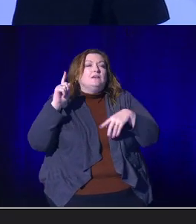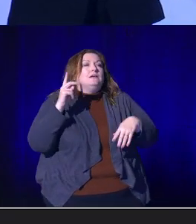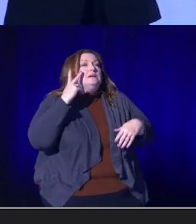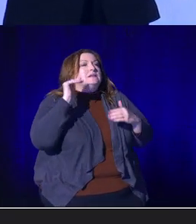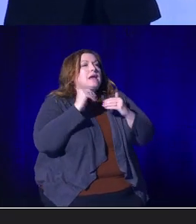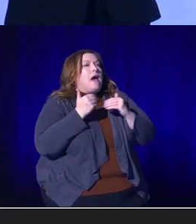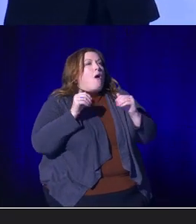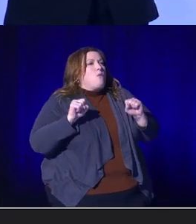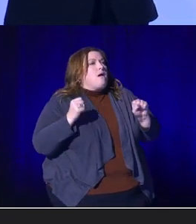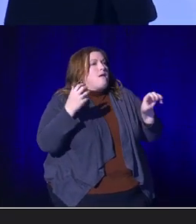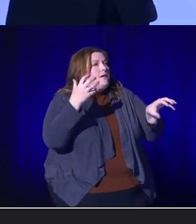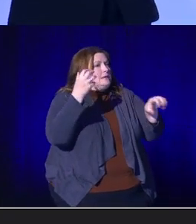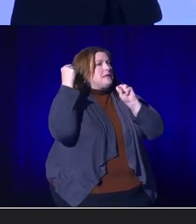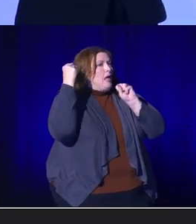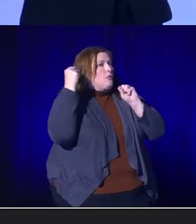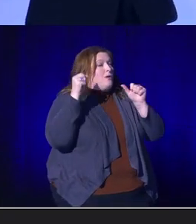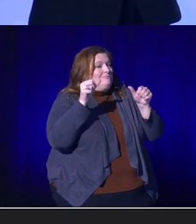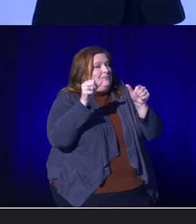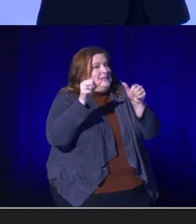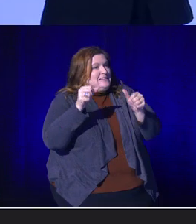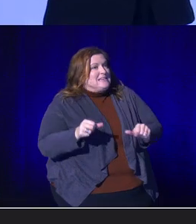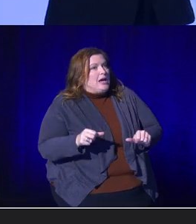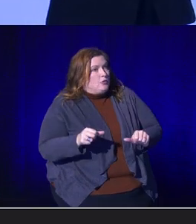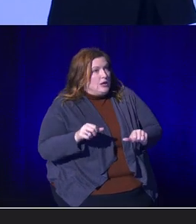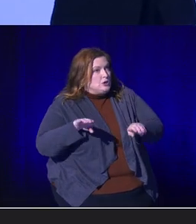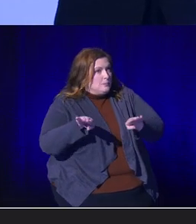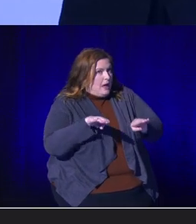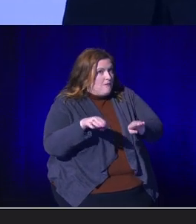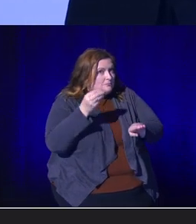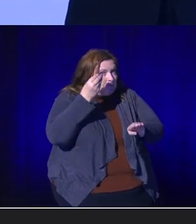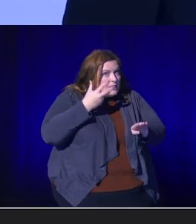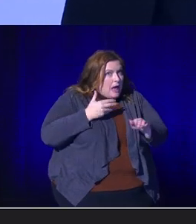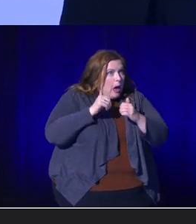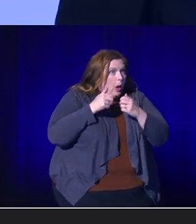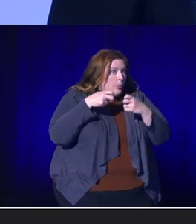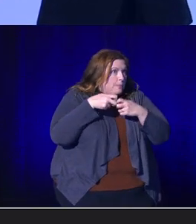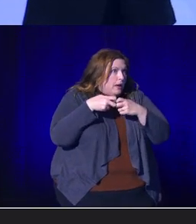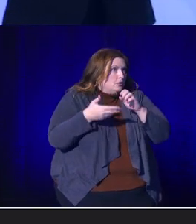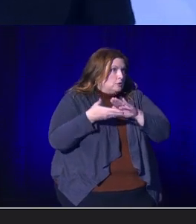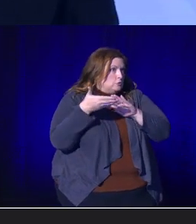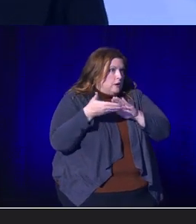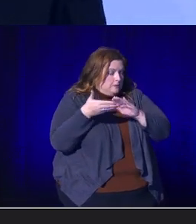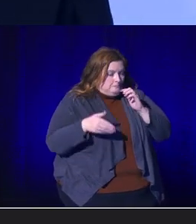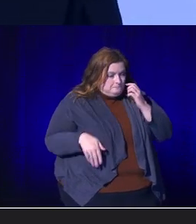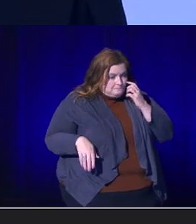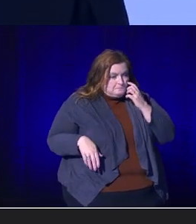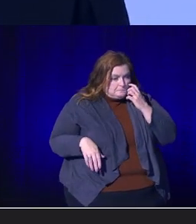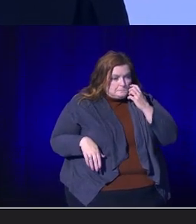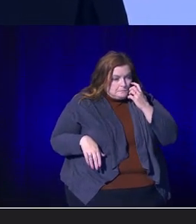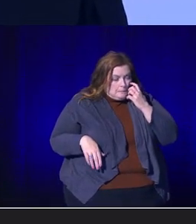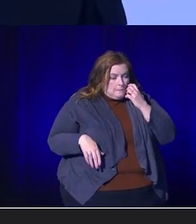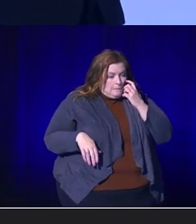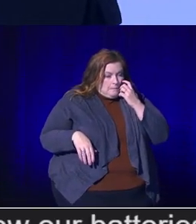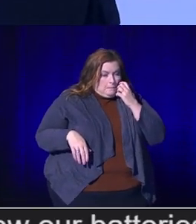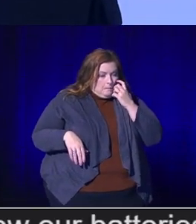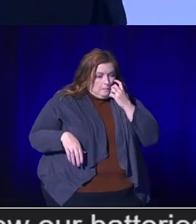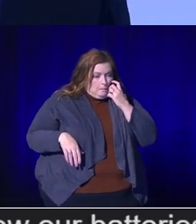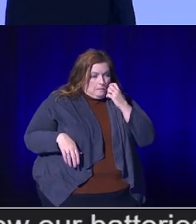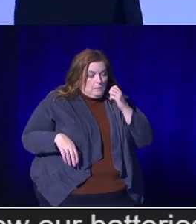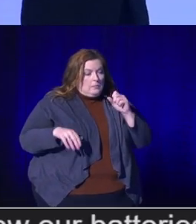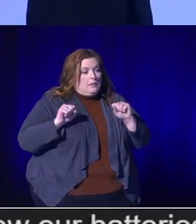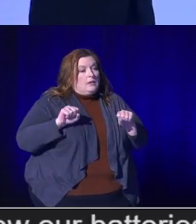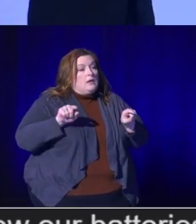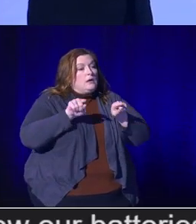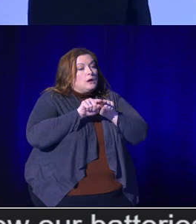accelerate the degradation behavior to tell us how our batteries will degrade. And we can also